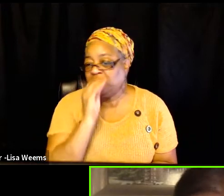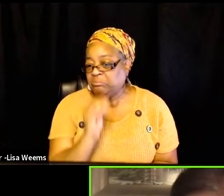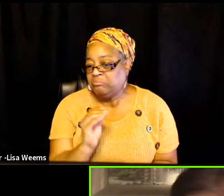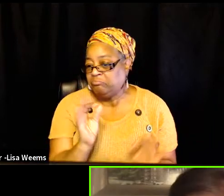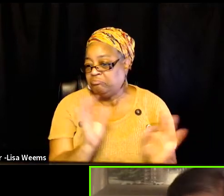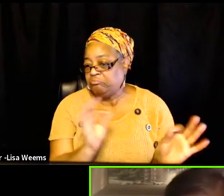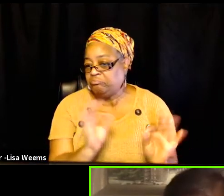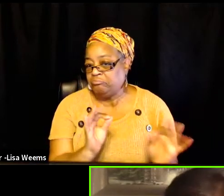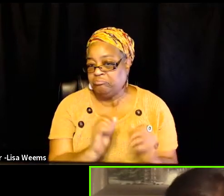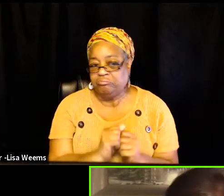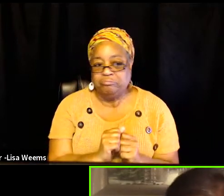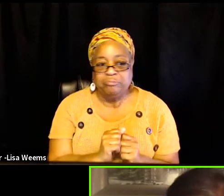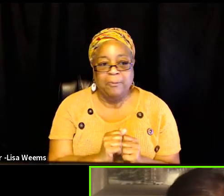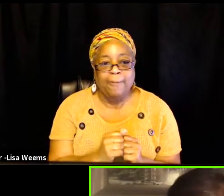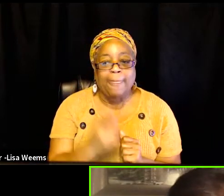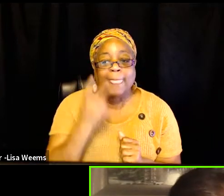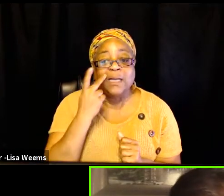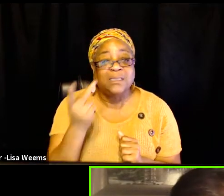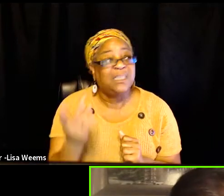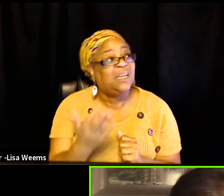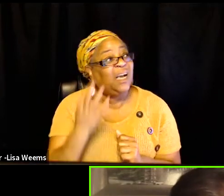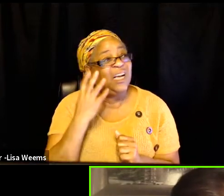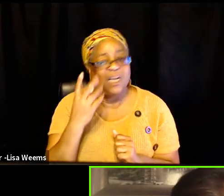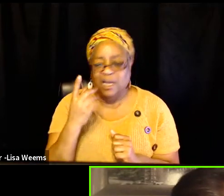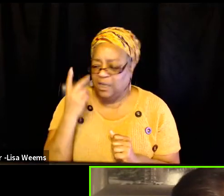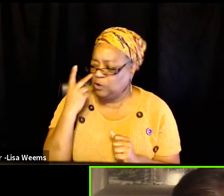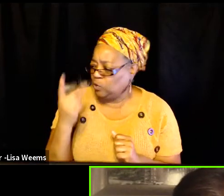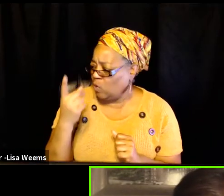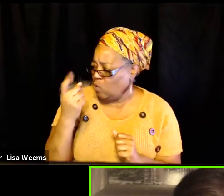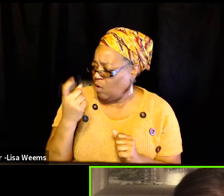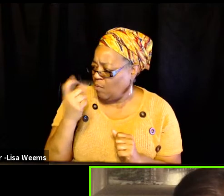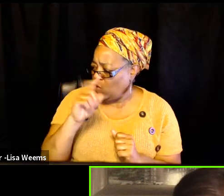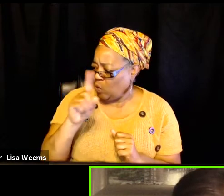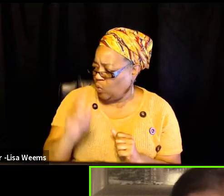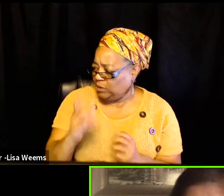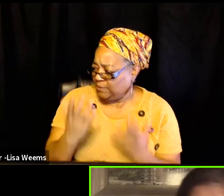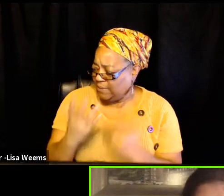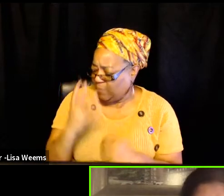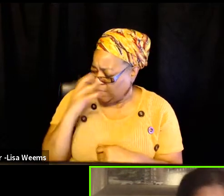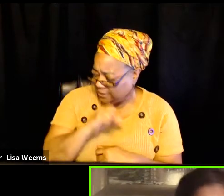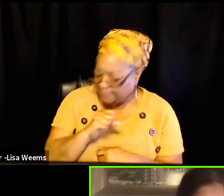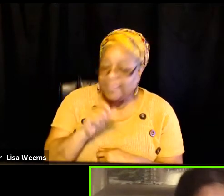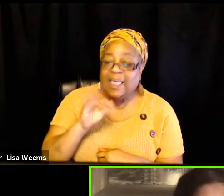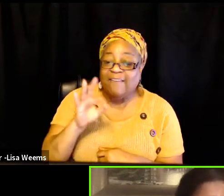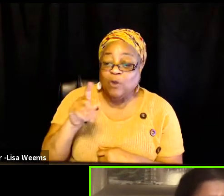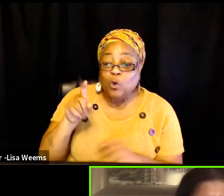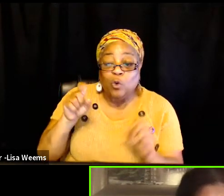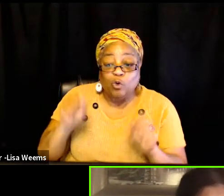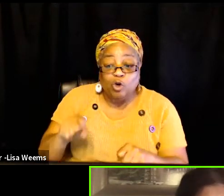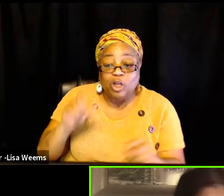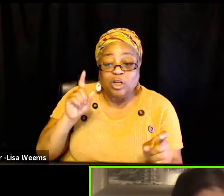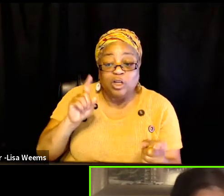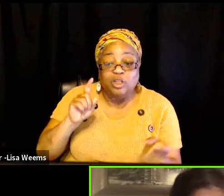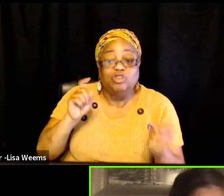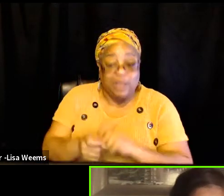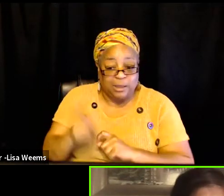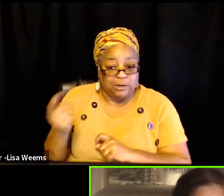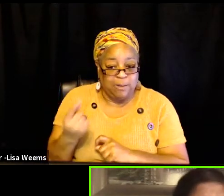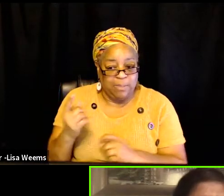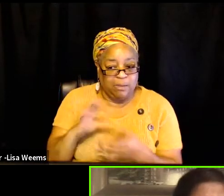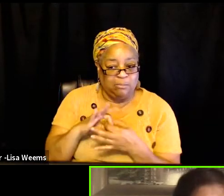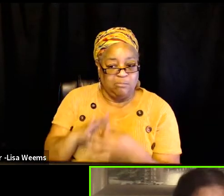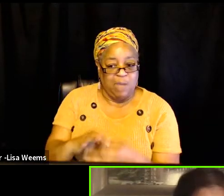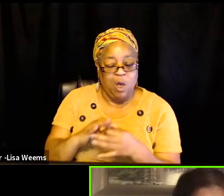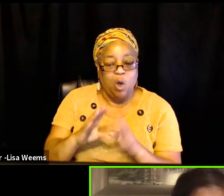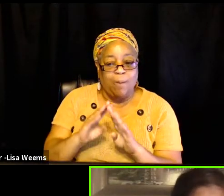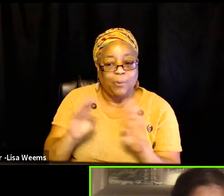see here. I saw one other question we might have missed. It said, if either of you could change something about museum education and